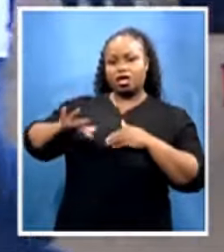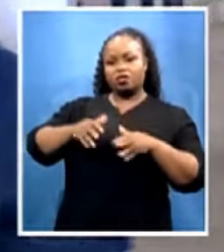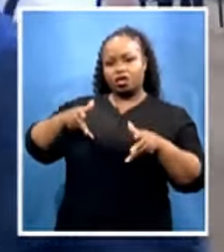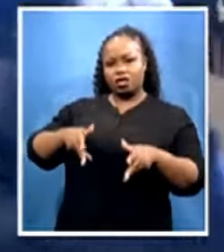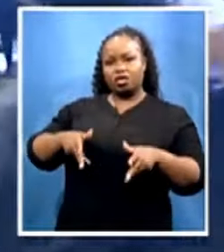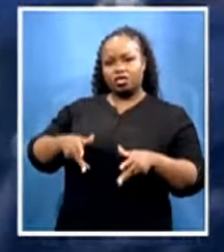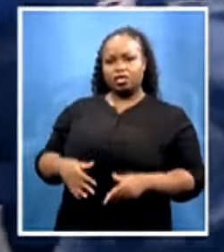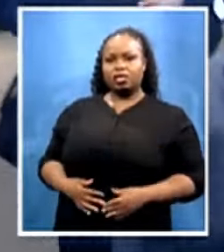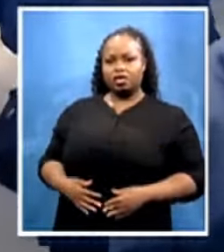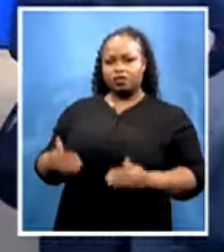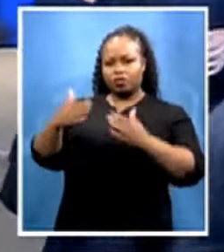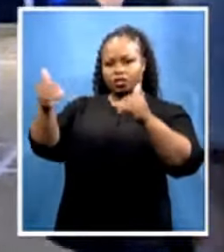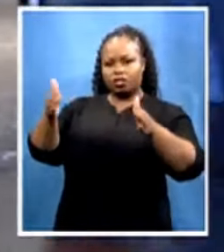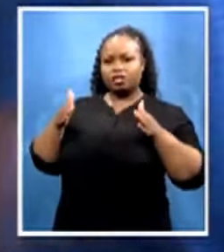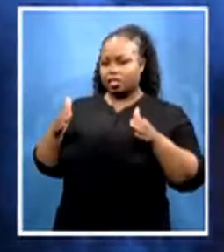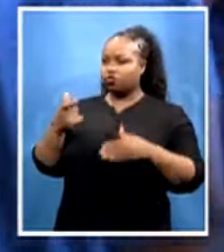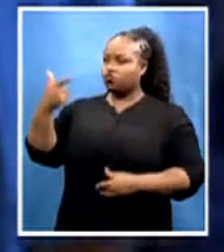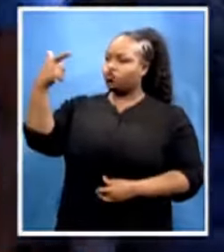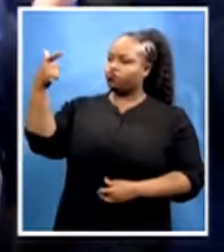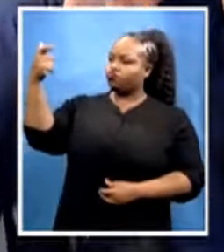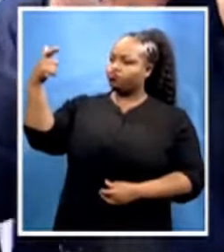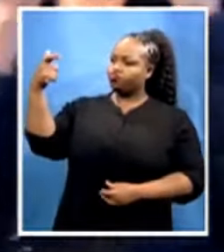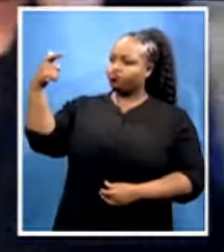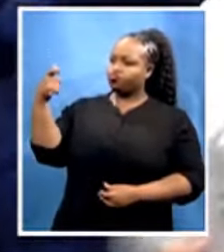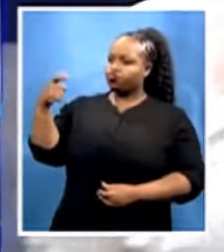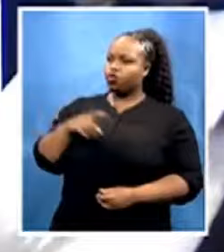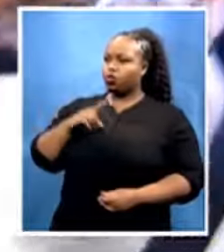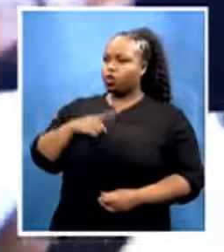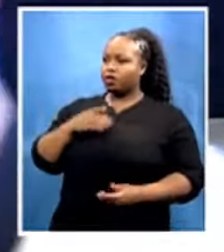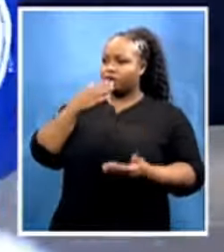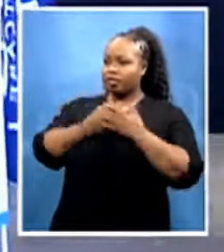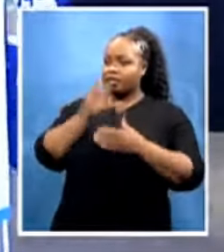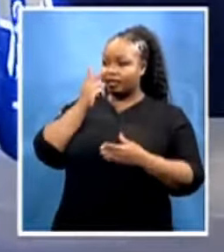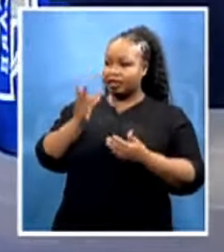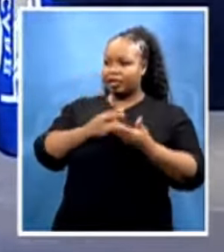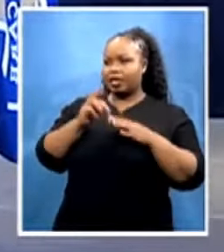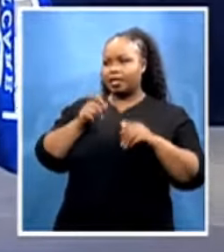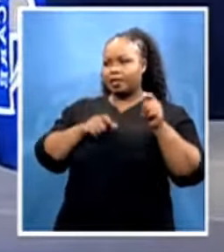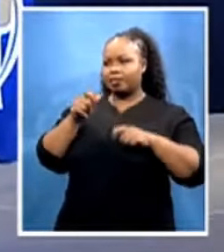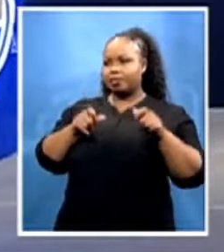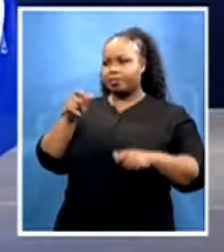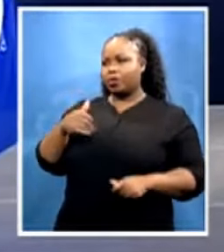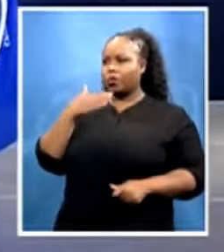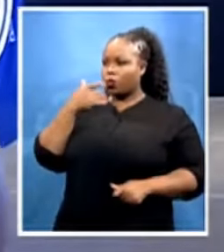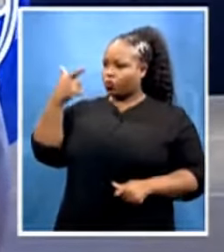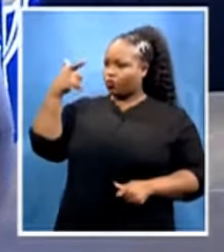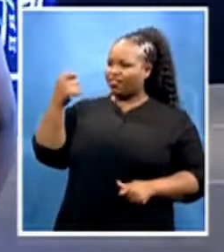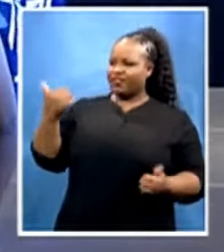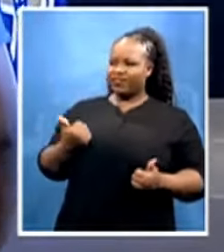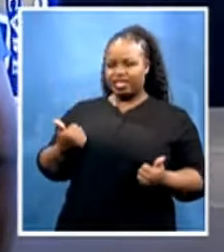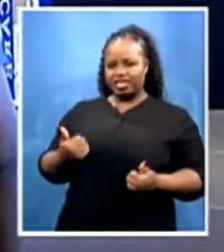the officials here. As you can see, some people are taking selfies just to say, well, we are